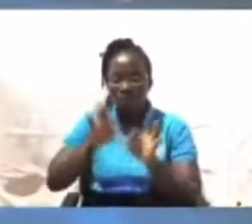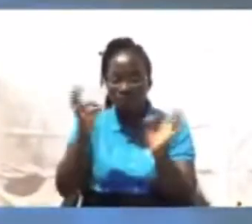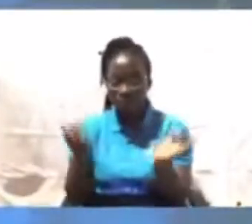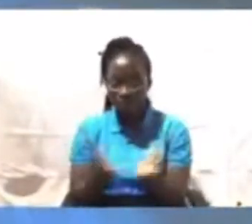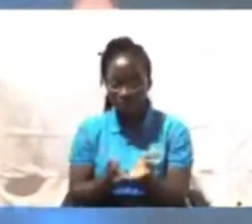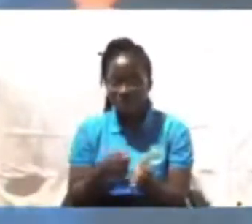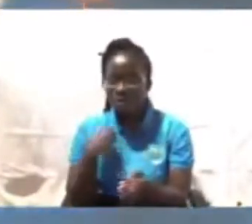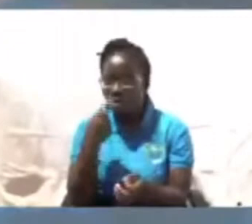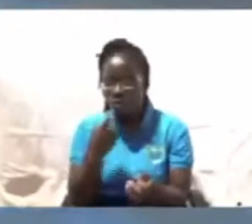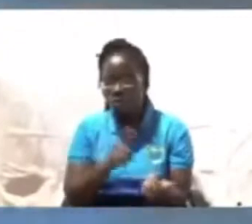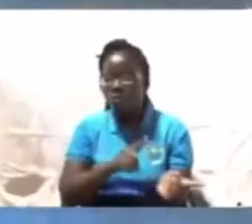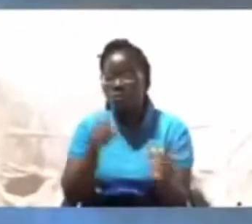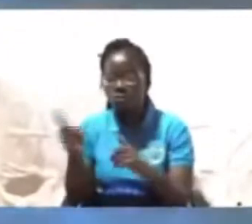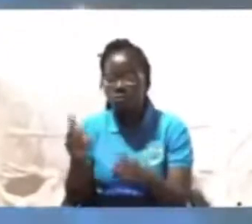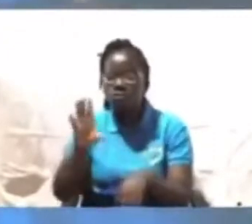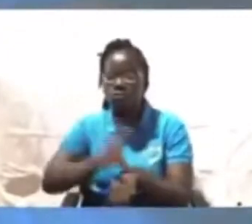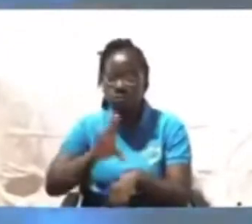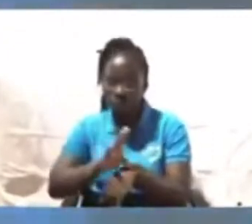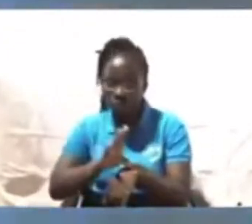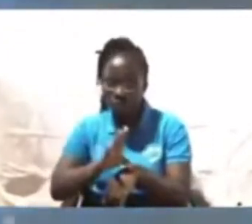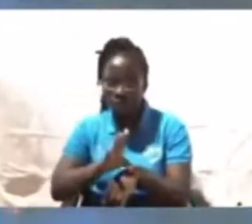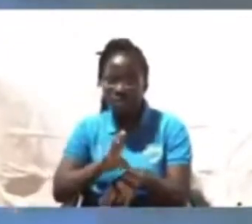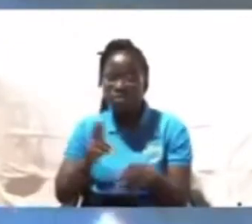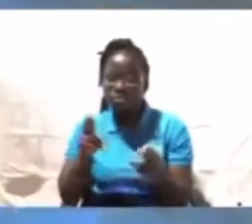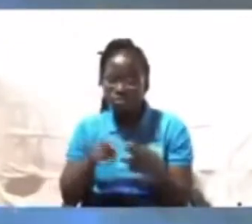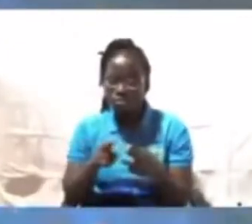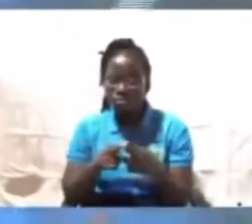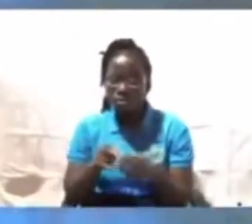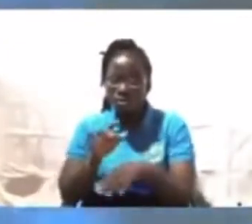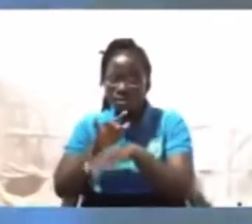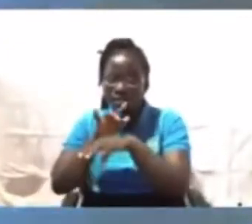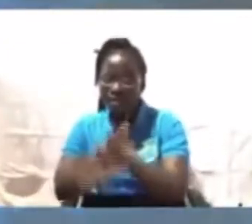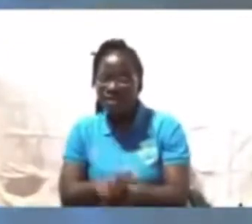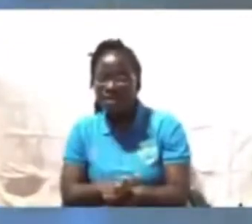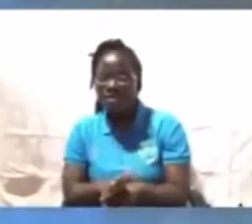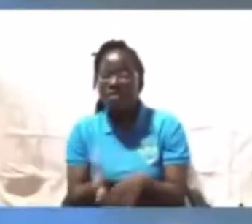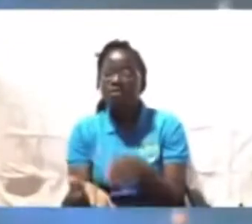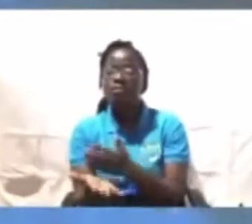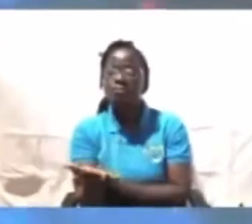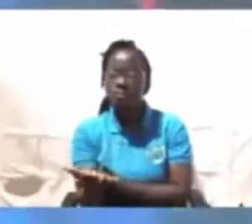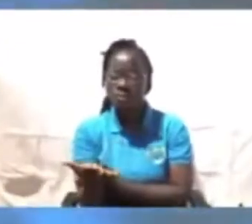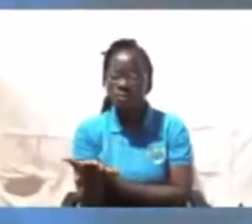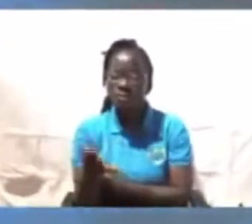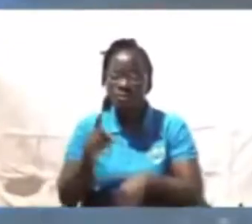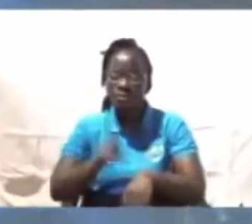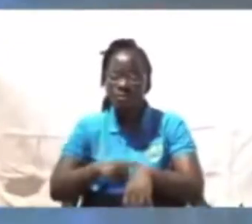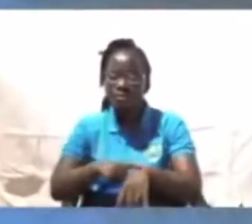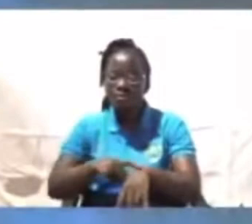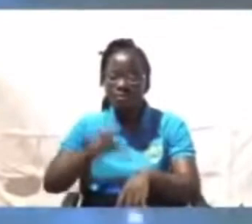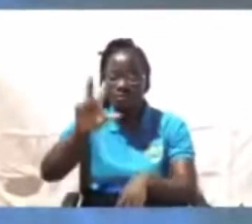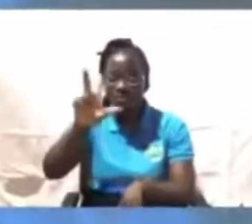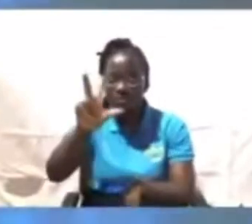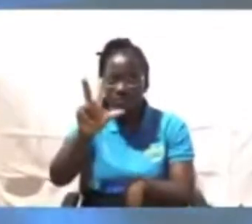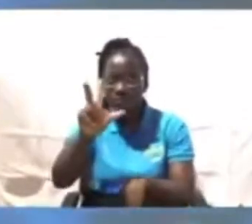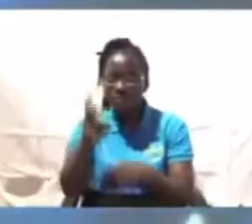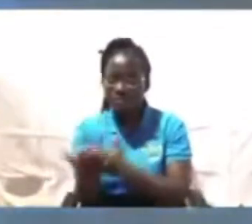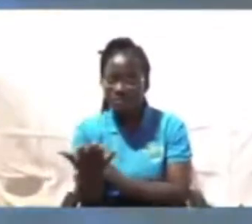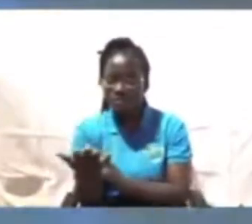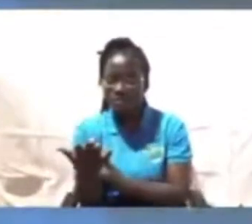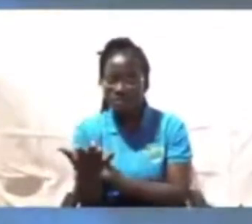ebo anajo ahomachi by three na ya starting money devotion shishi ebo bompa